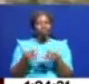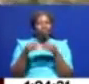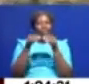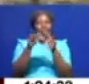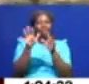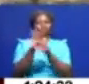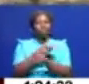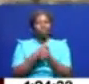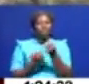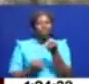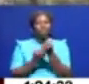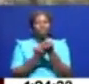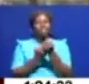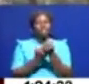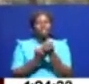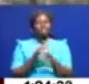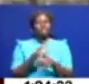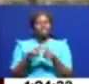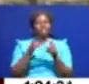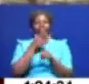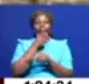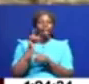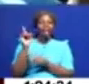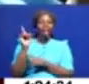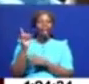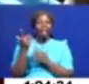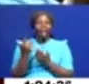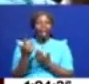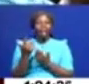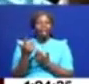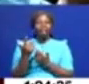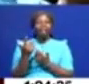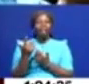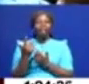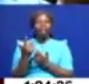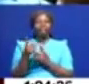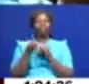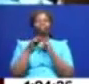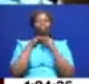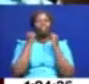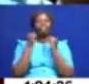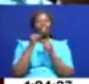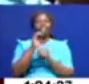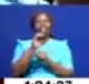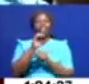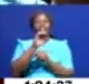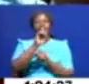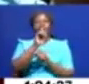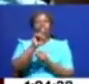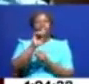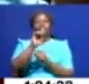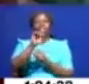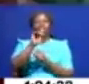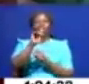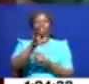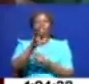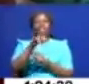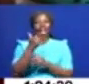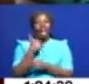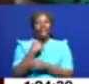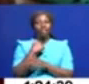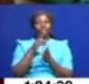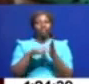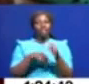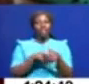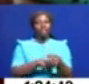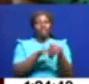support. But the man of the moment is a besieged cleric. Ezekiel Odero is facing what his followers and lawyers describe